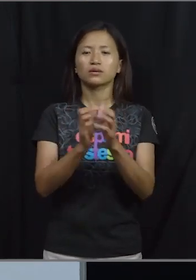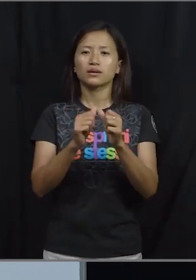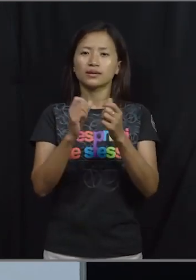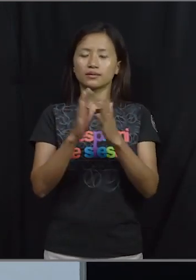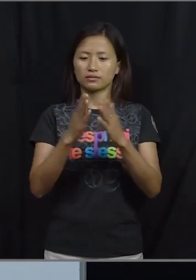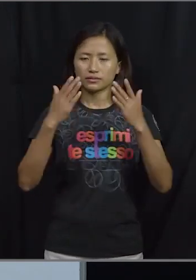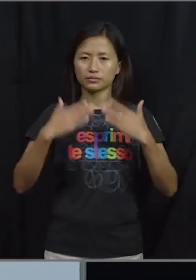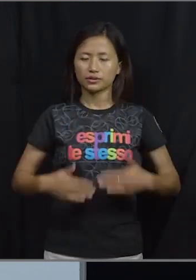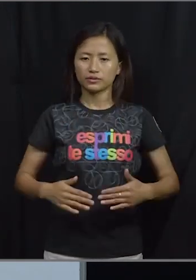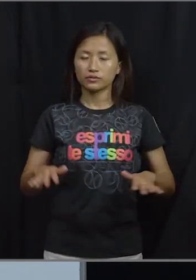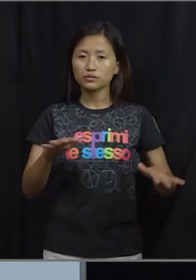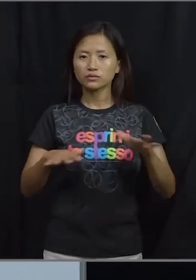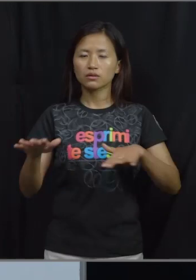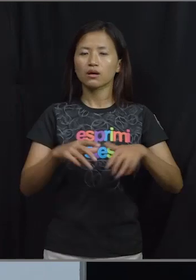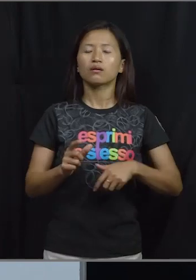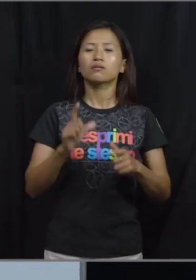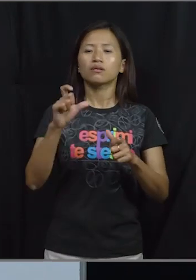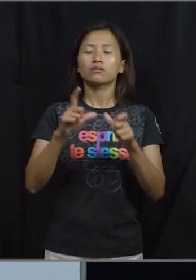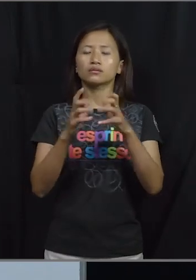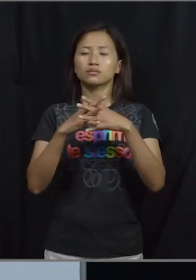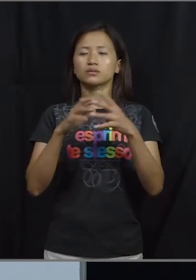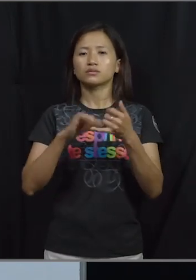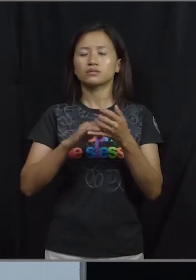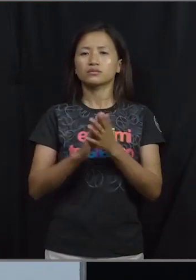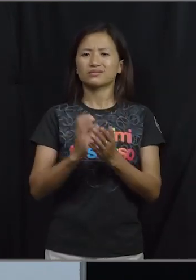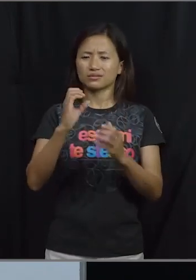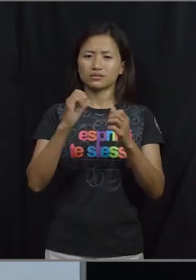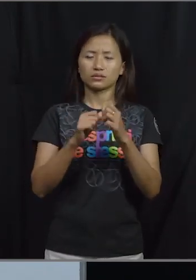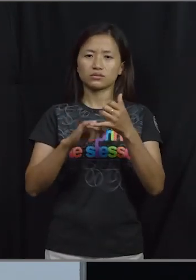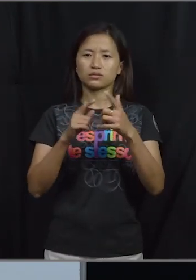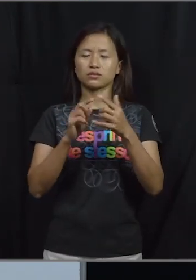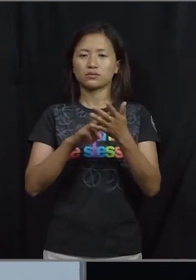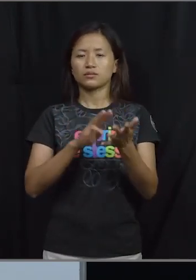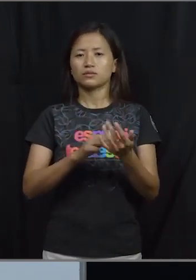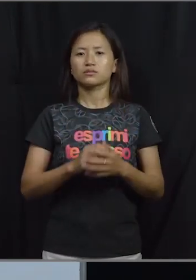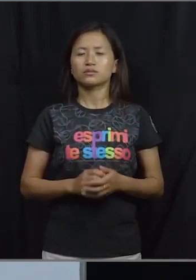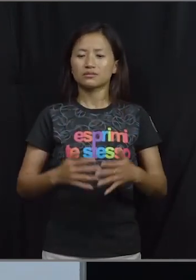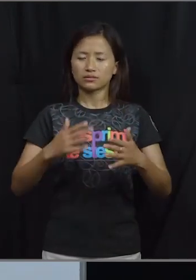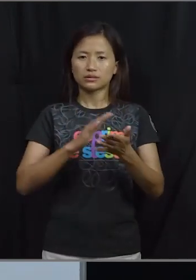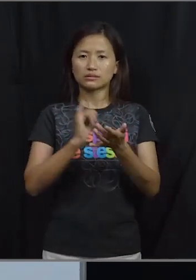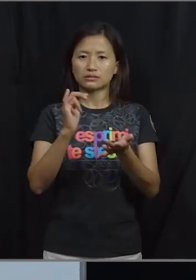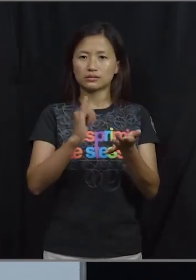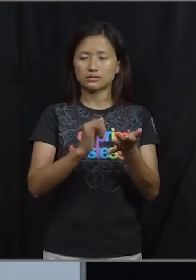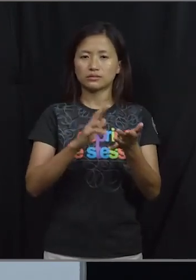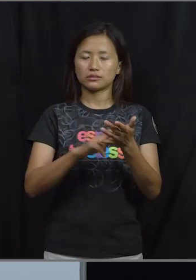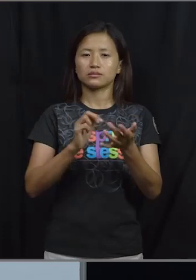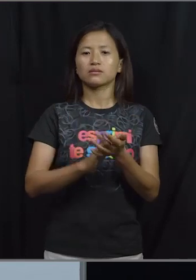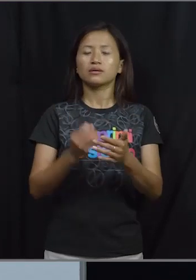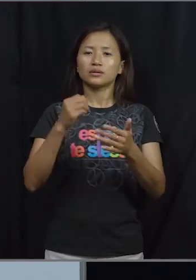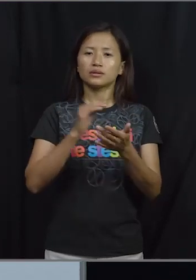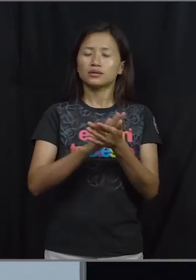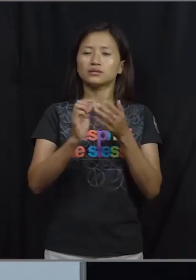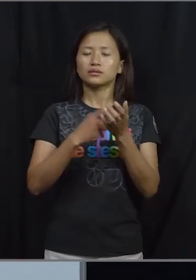social behaviors or laws and customs are inherited. For example, for the Angami people,